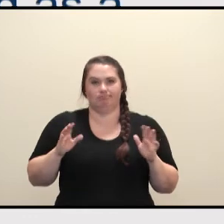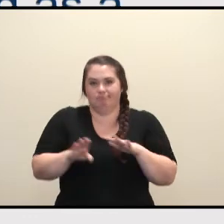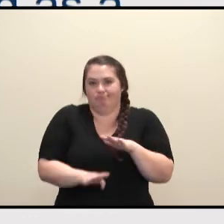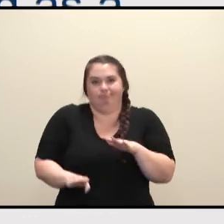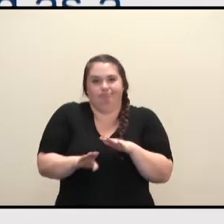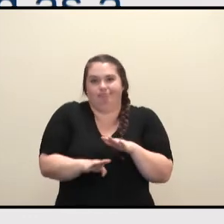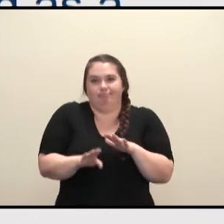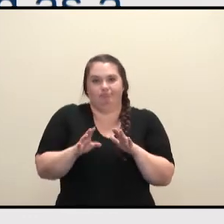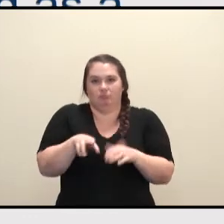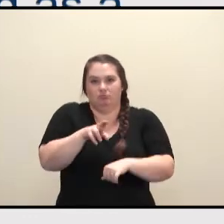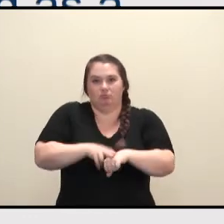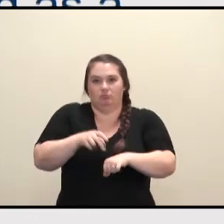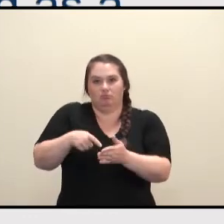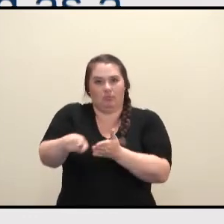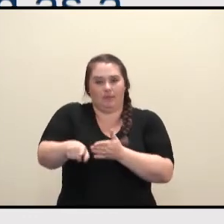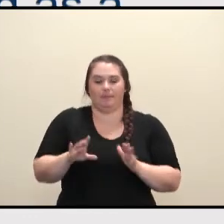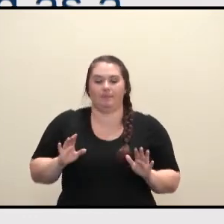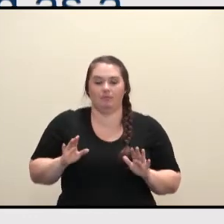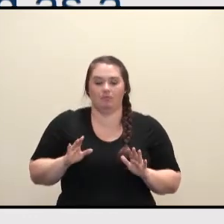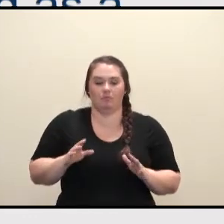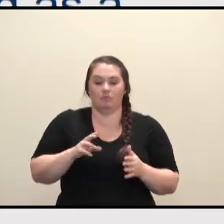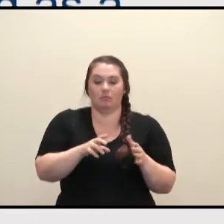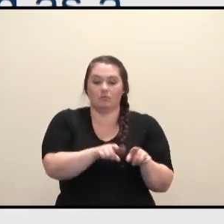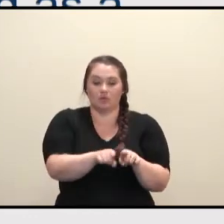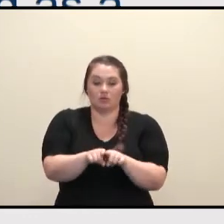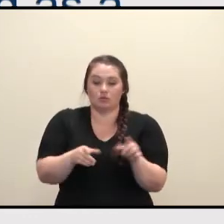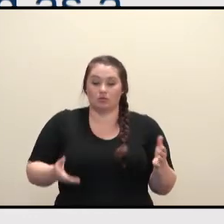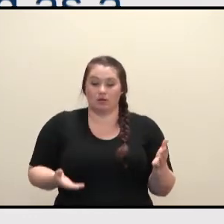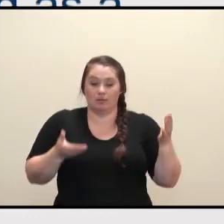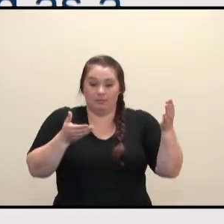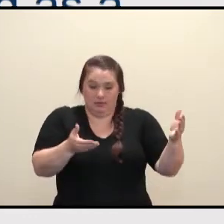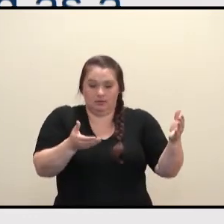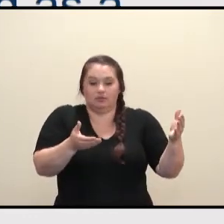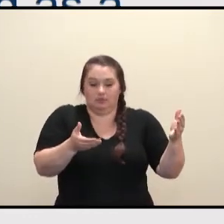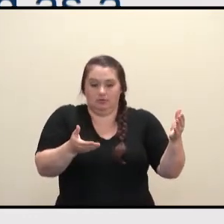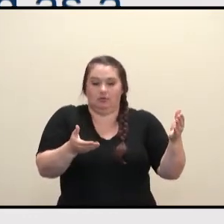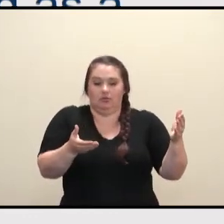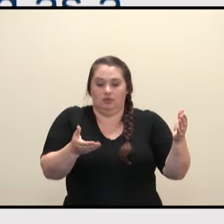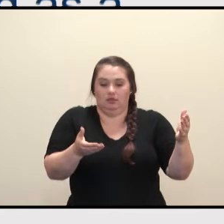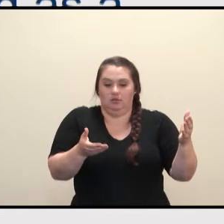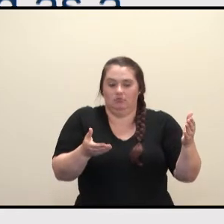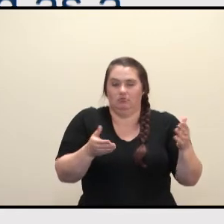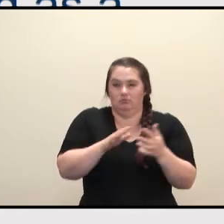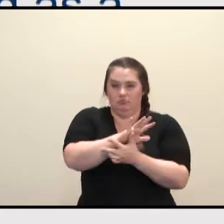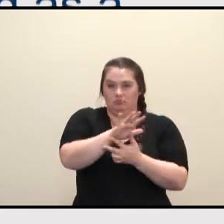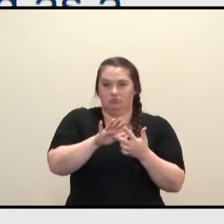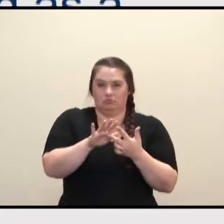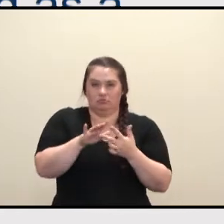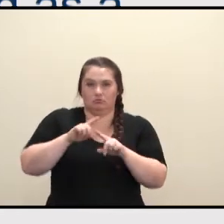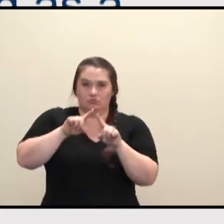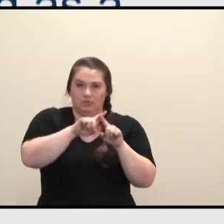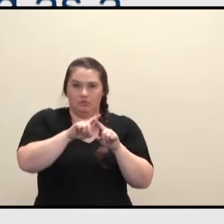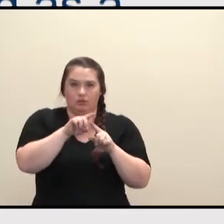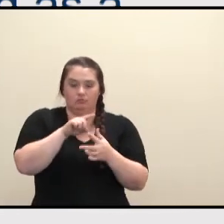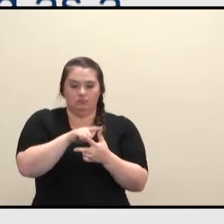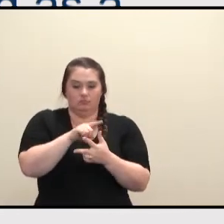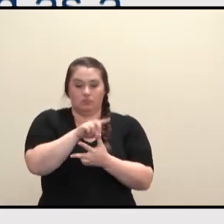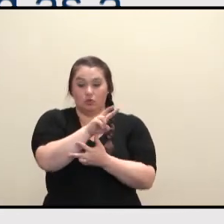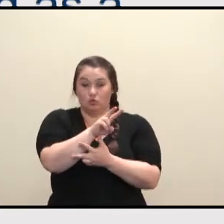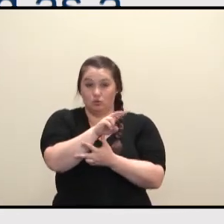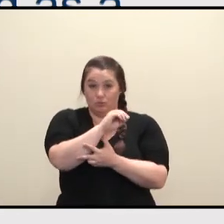compensation. We also are recommending 3 models this year. So we have the 2%,